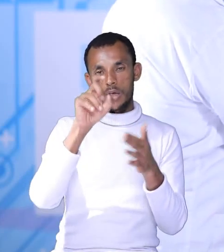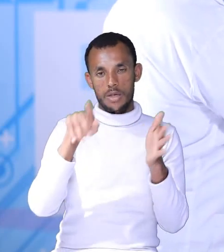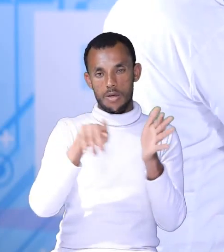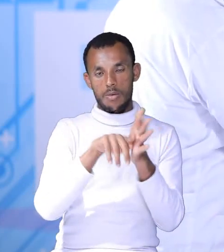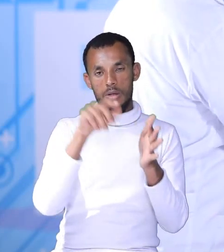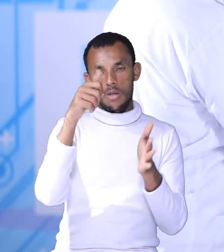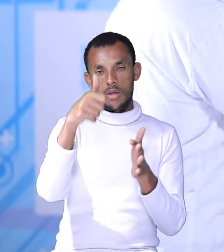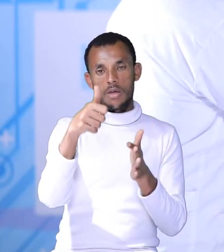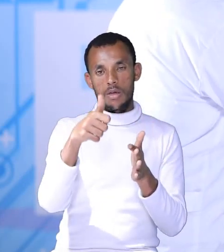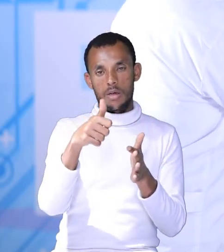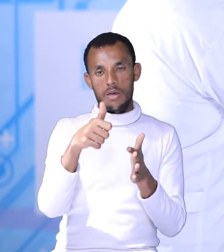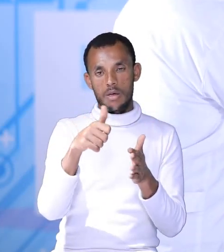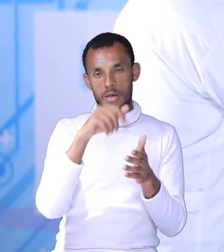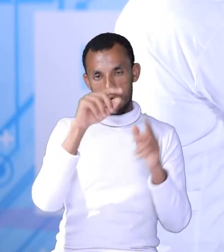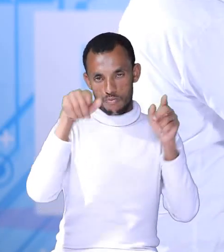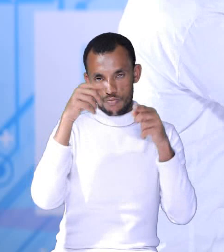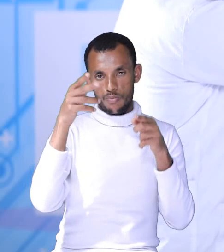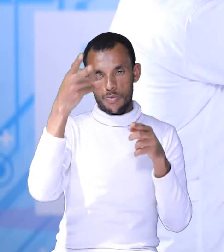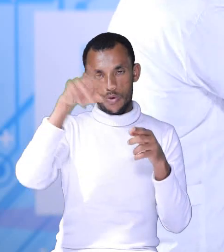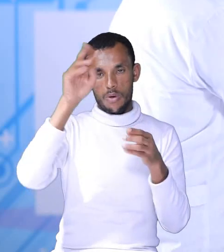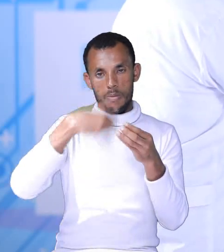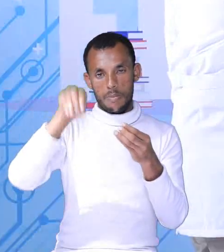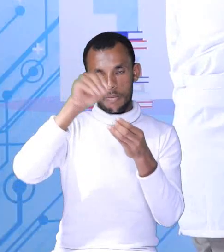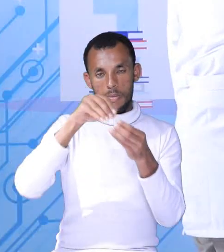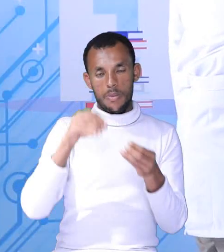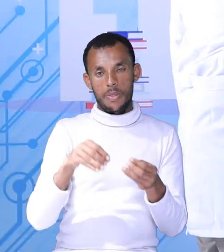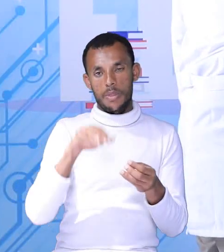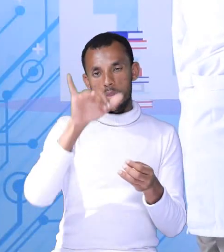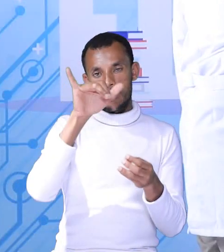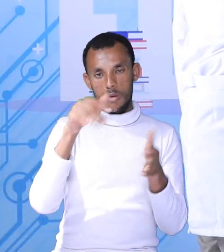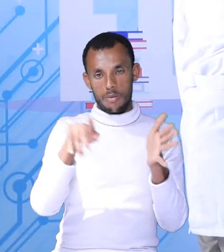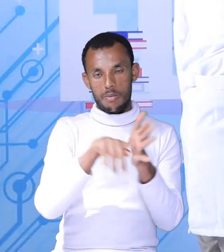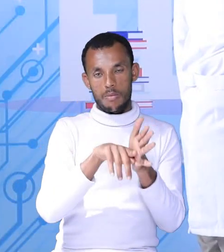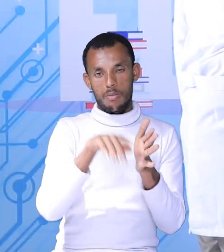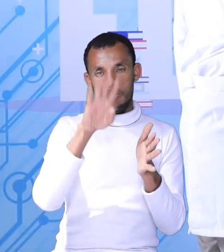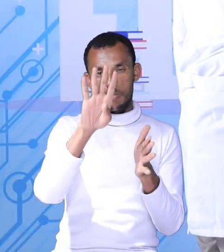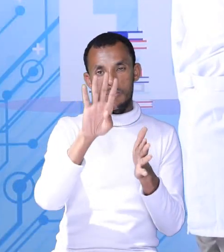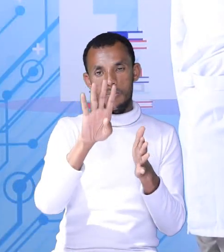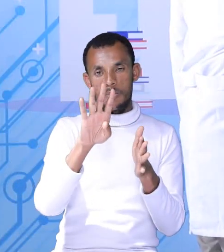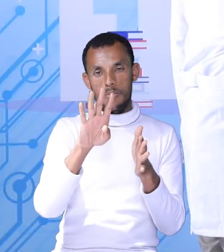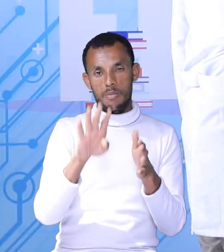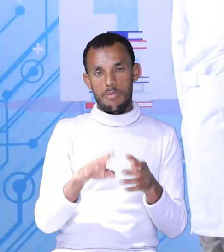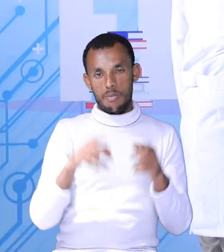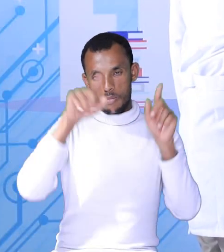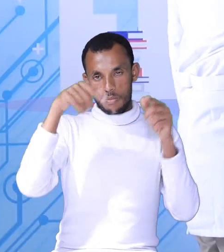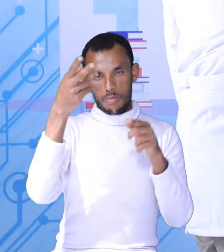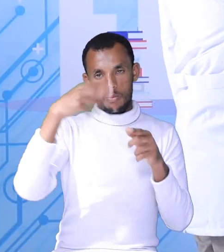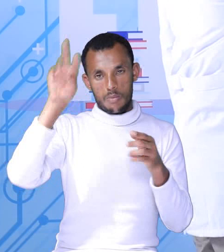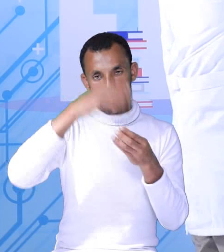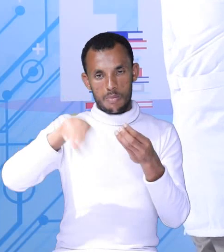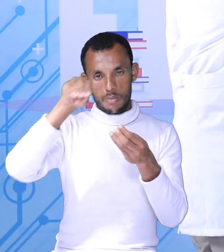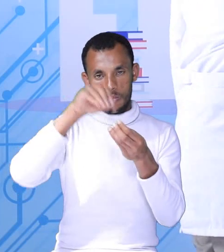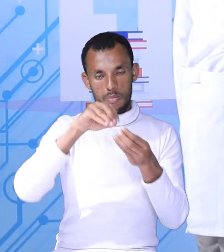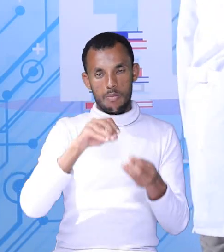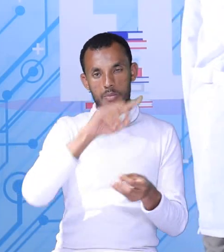minus a the whole squared plus y minus b the whole squared